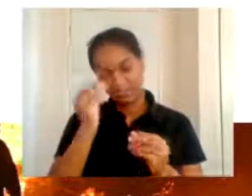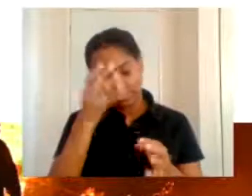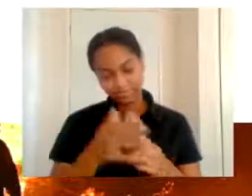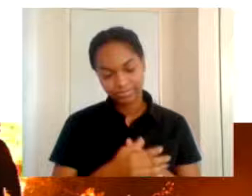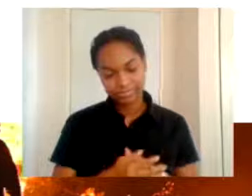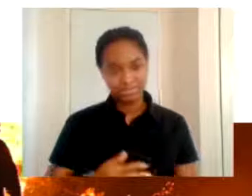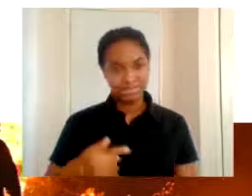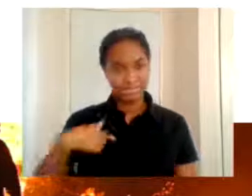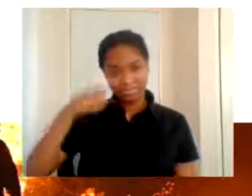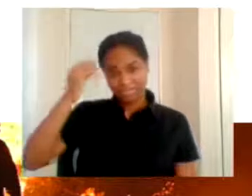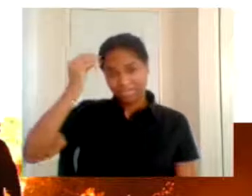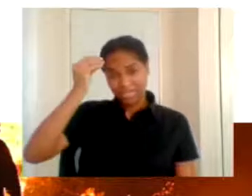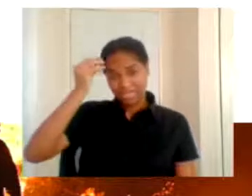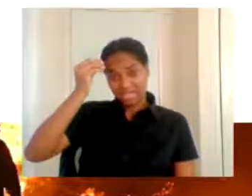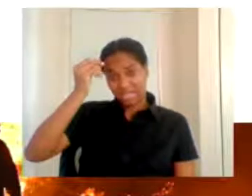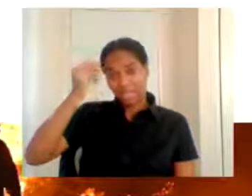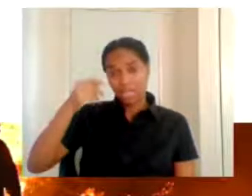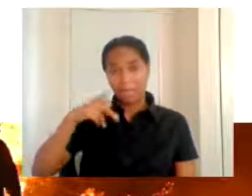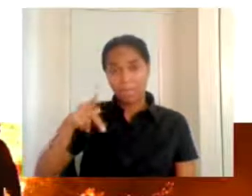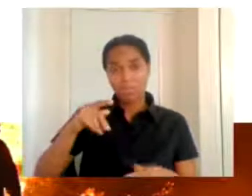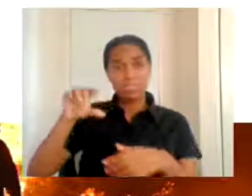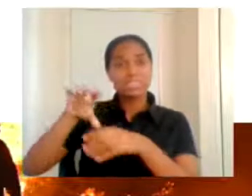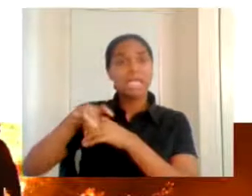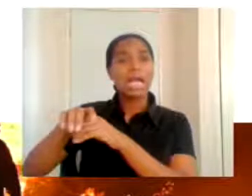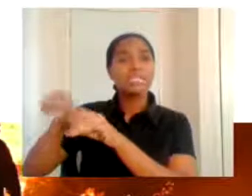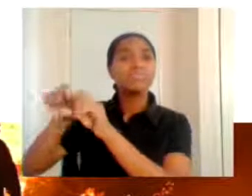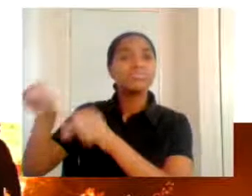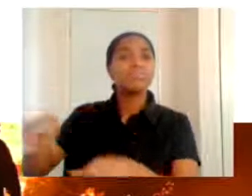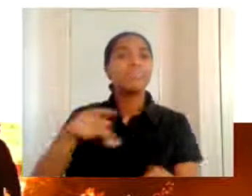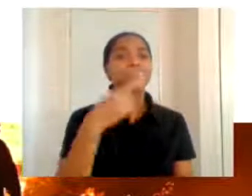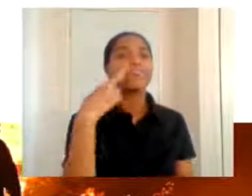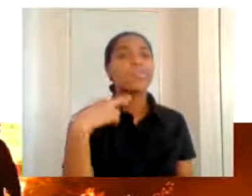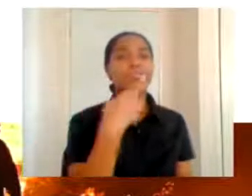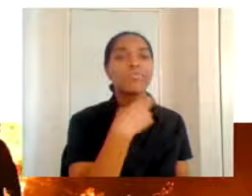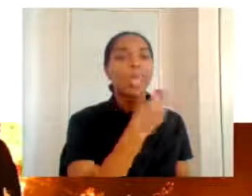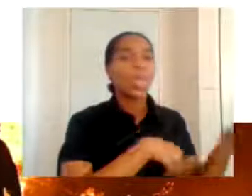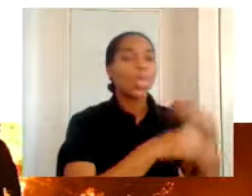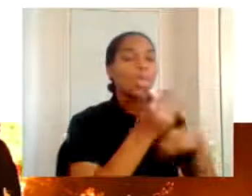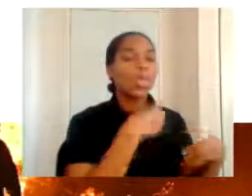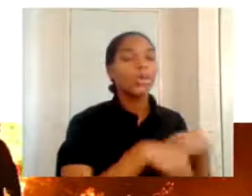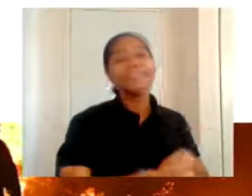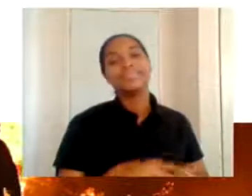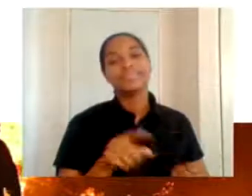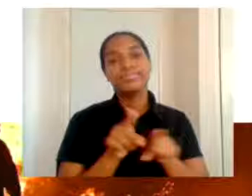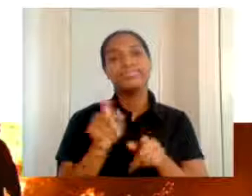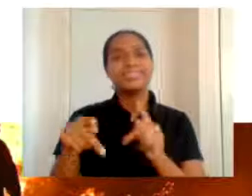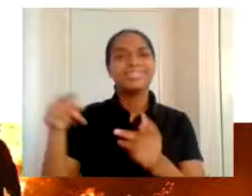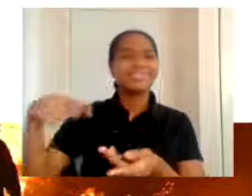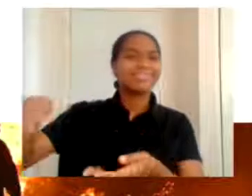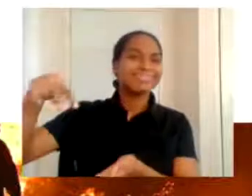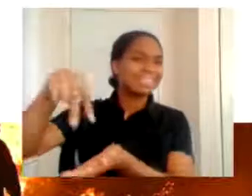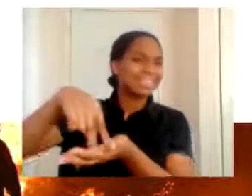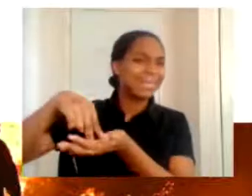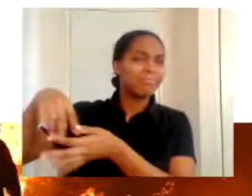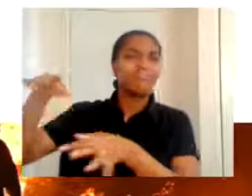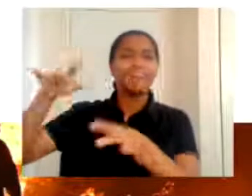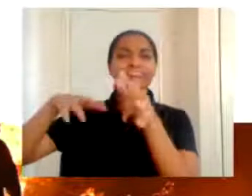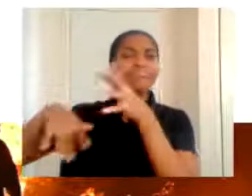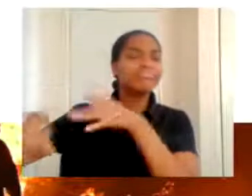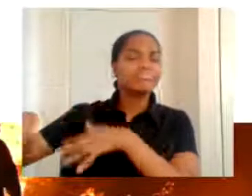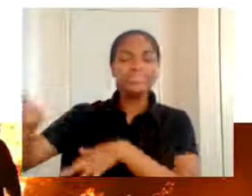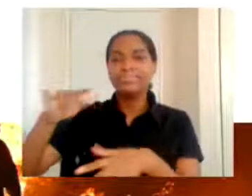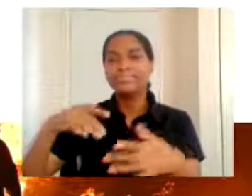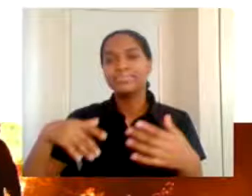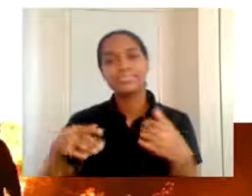the people at the gas station, the people in the restaurant eating food, and the people standing around having and